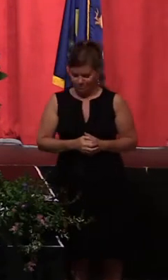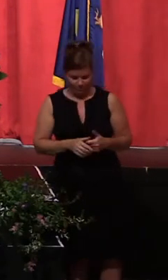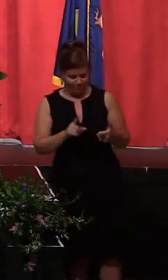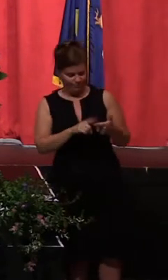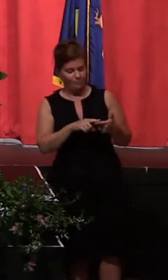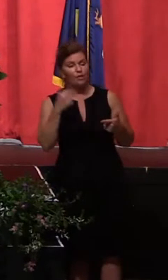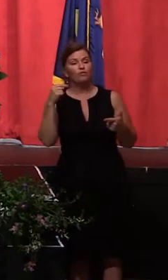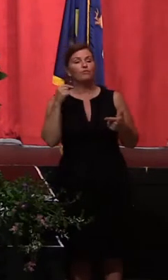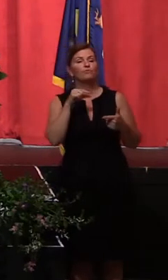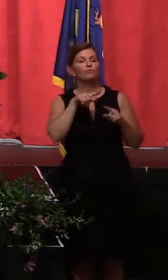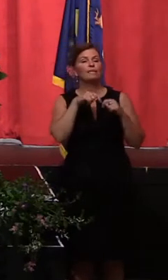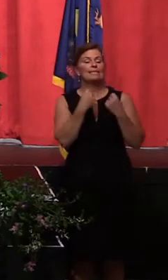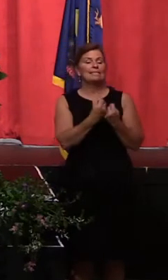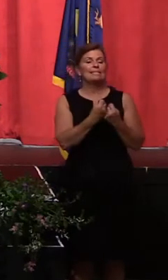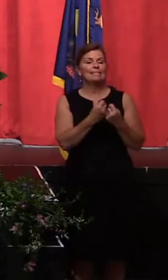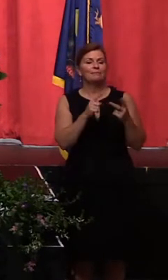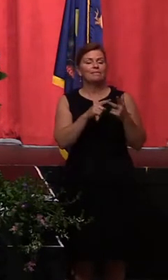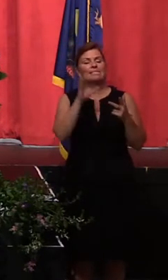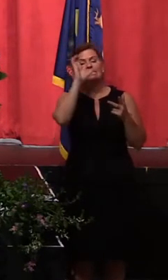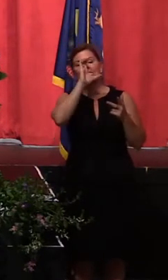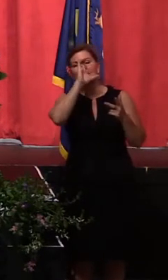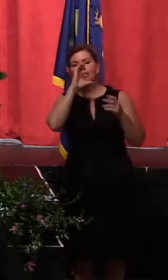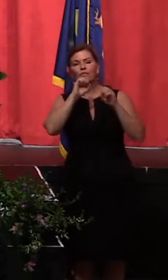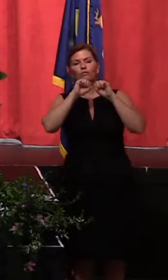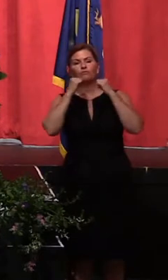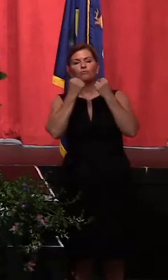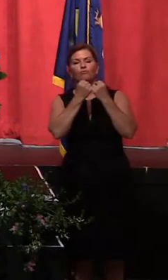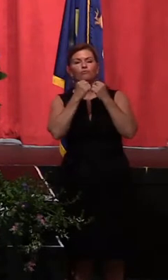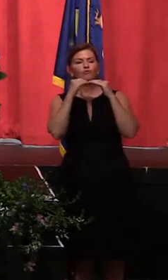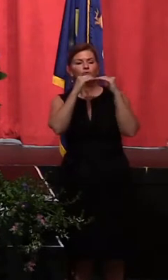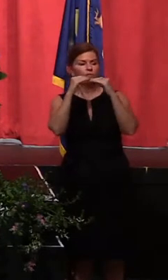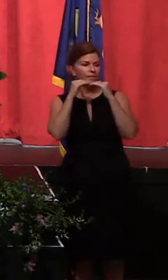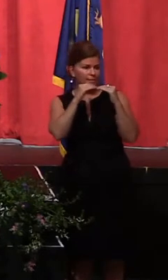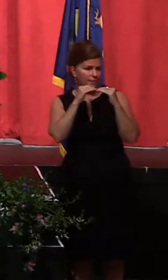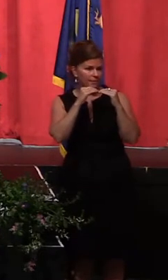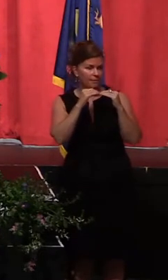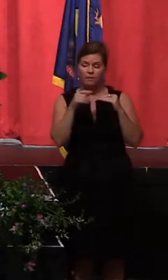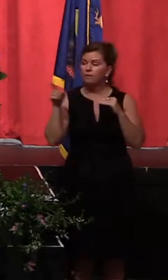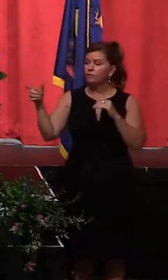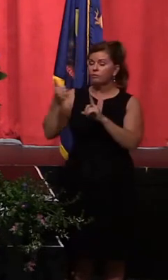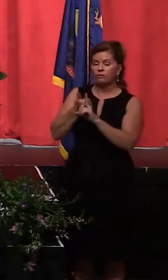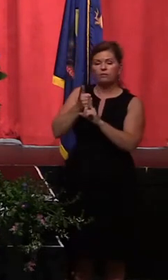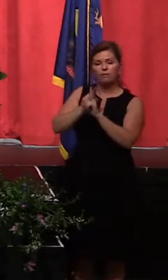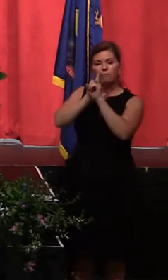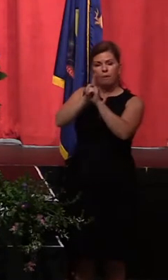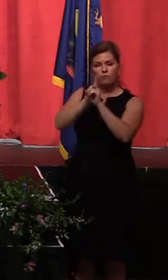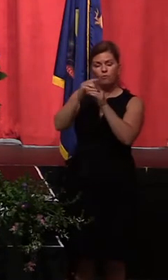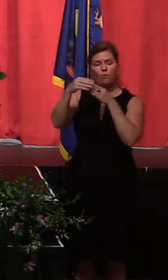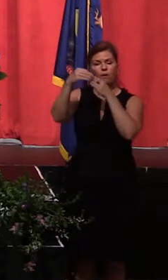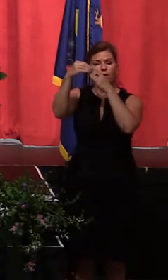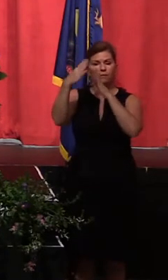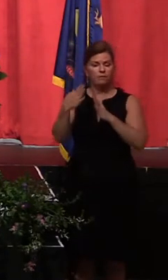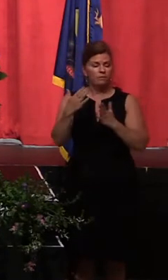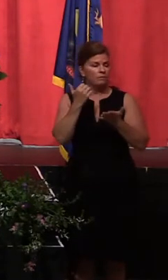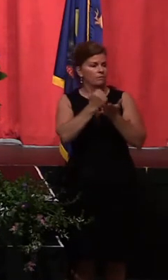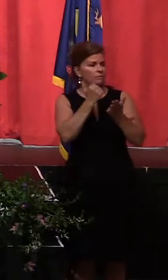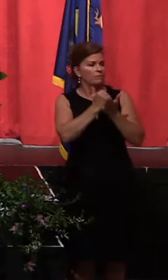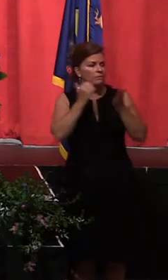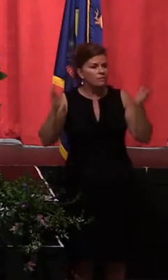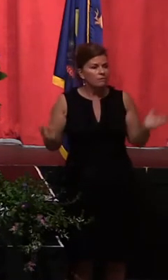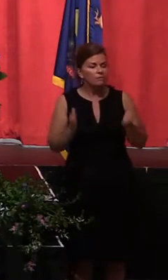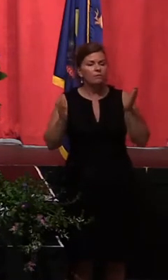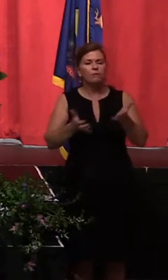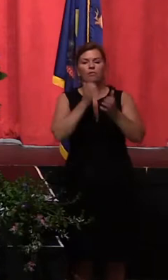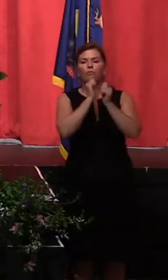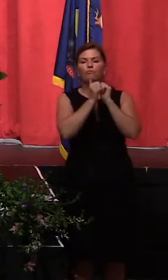Green Team and Seeking Social Justice. She is a mentor and leader, helping organize the Race